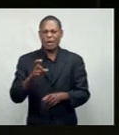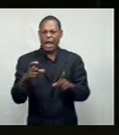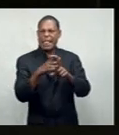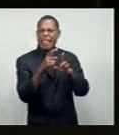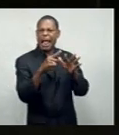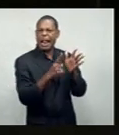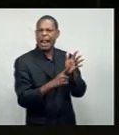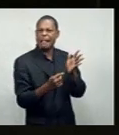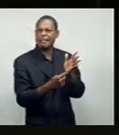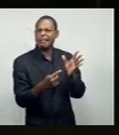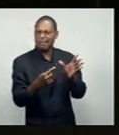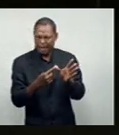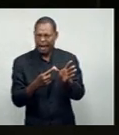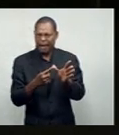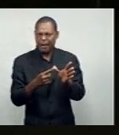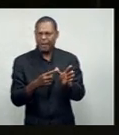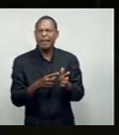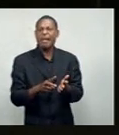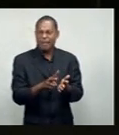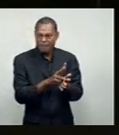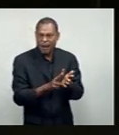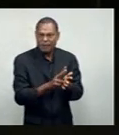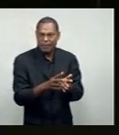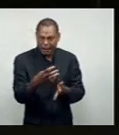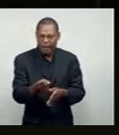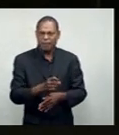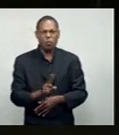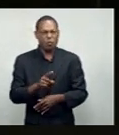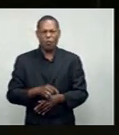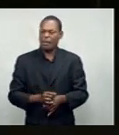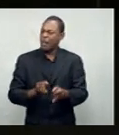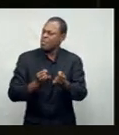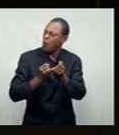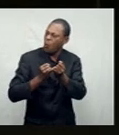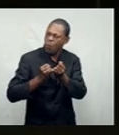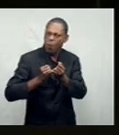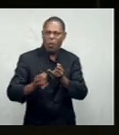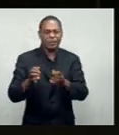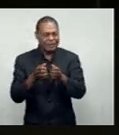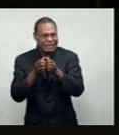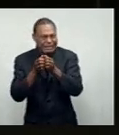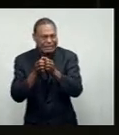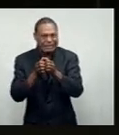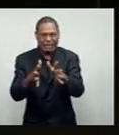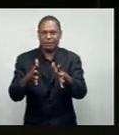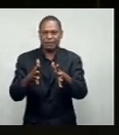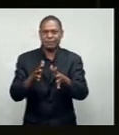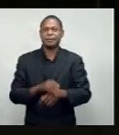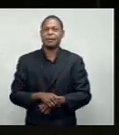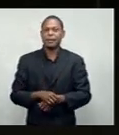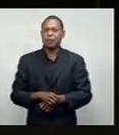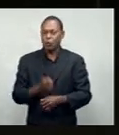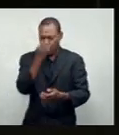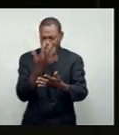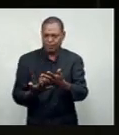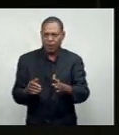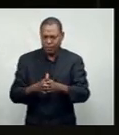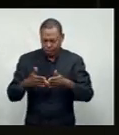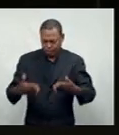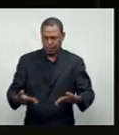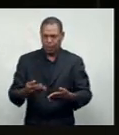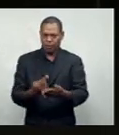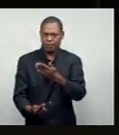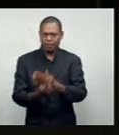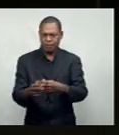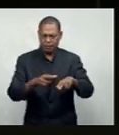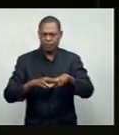been present, and this particular variant was the variant that started the outbreak that we are currently experiencing here right now, and it's because of